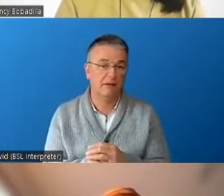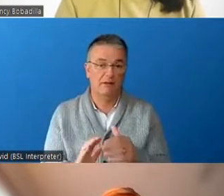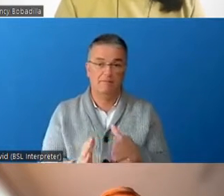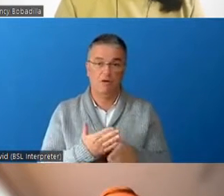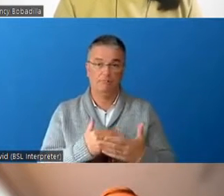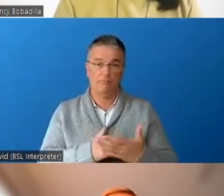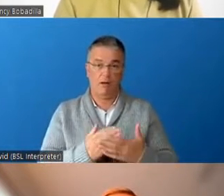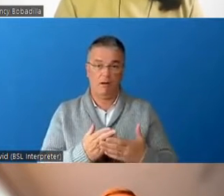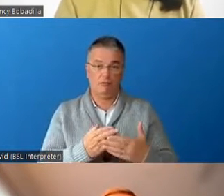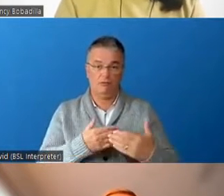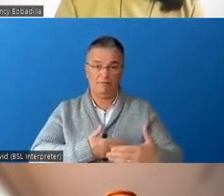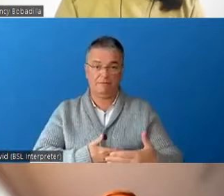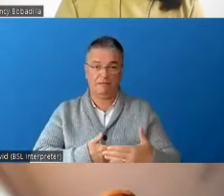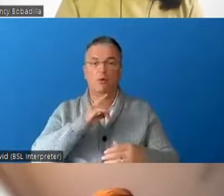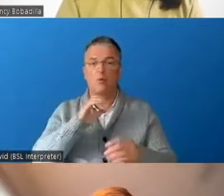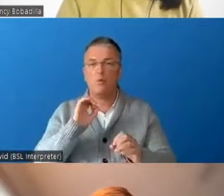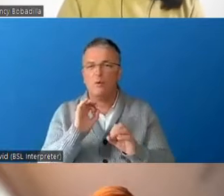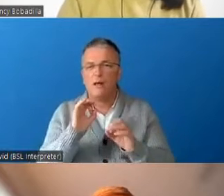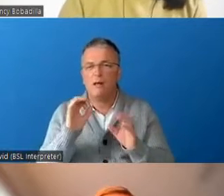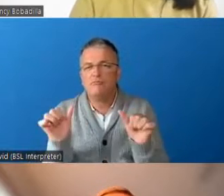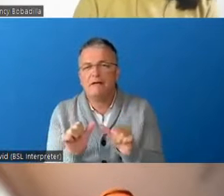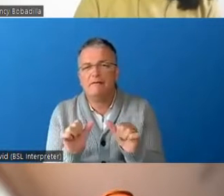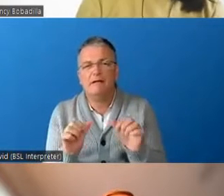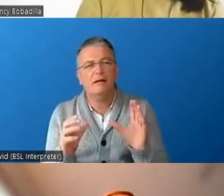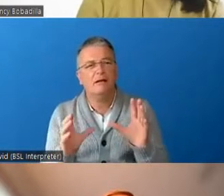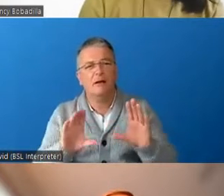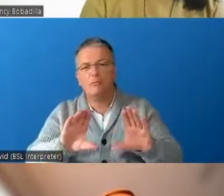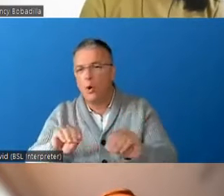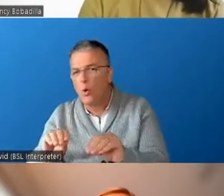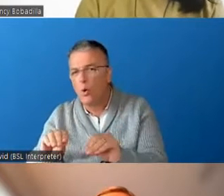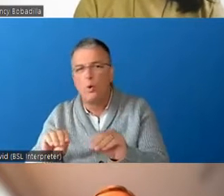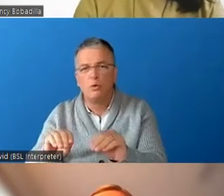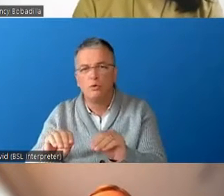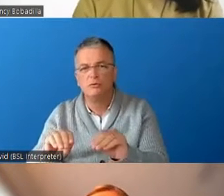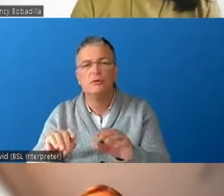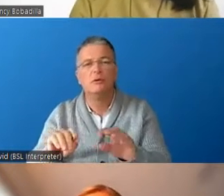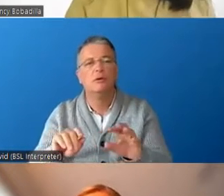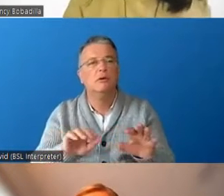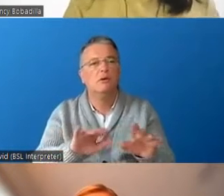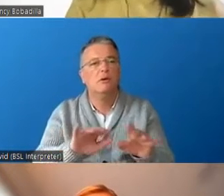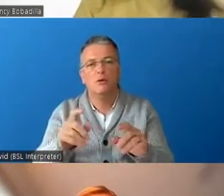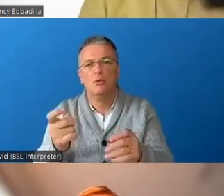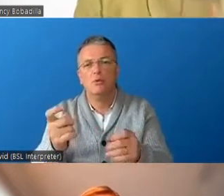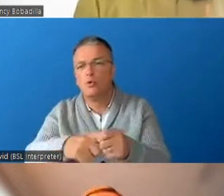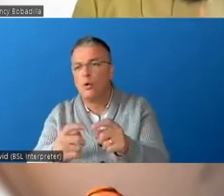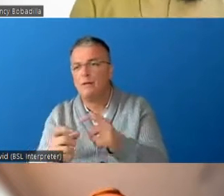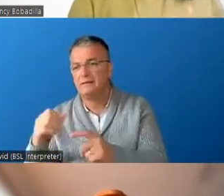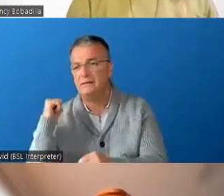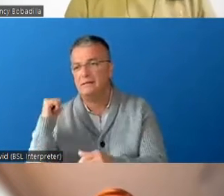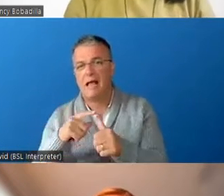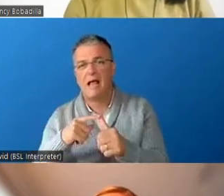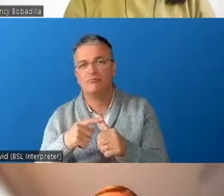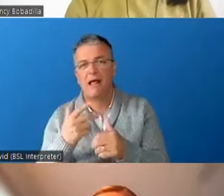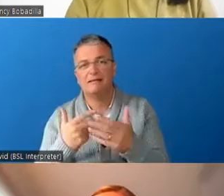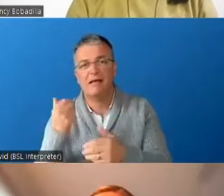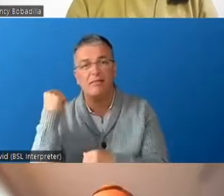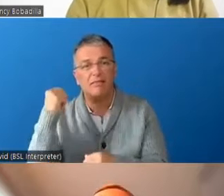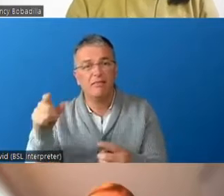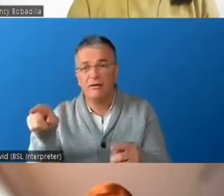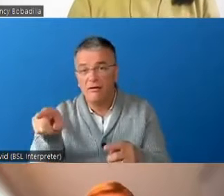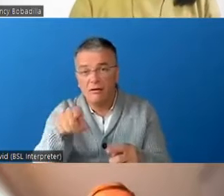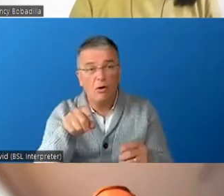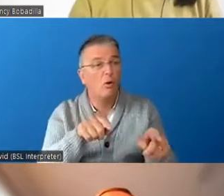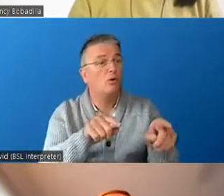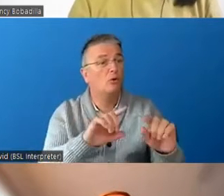session today is we're just going to briefly pause for those of you who joined us on April 18th, and for those of you